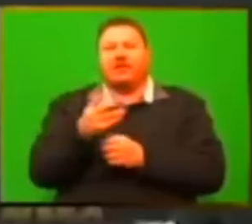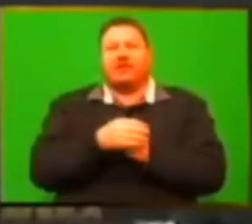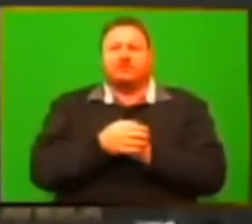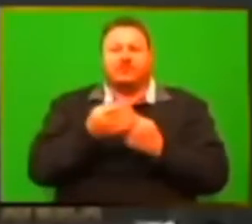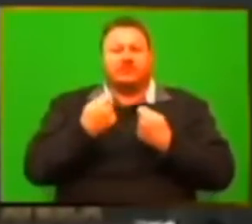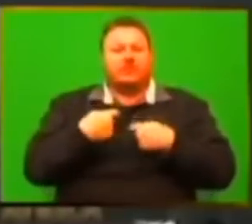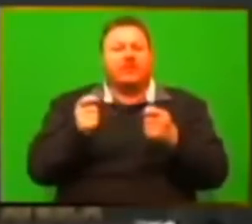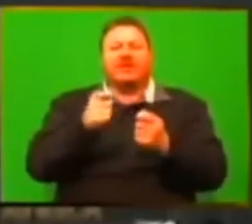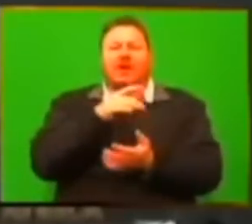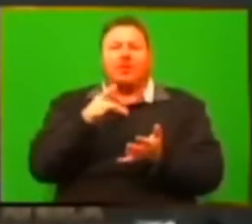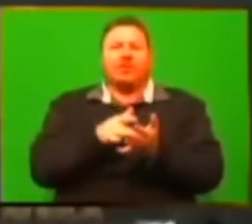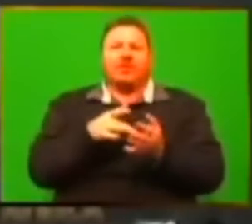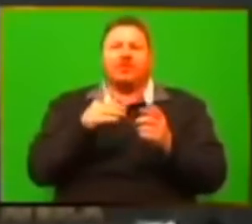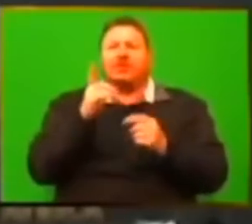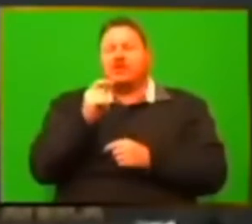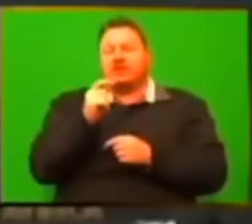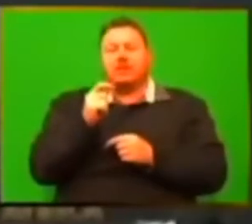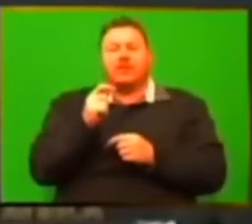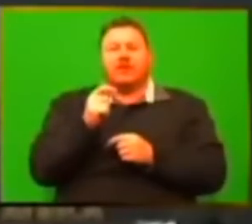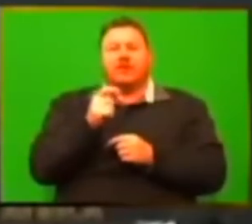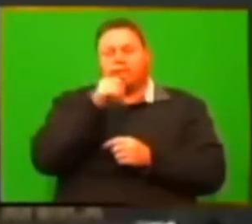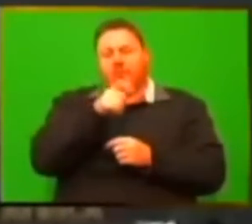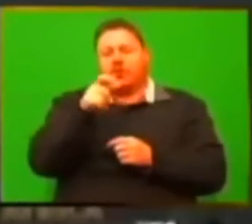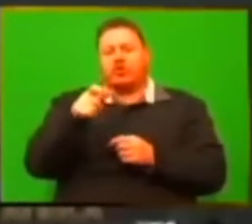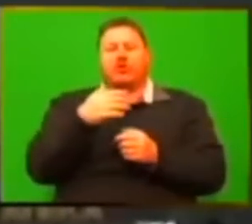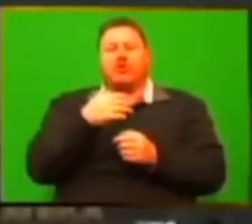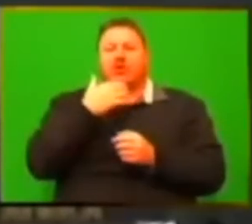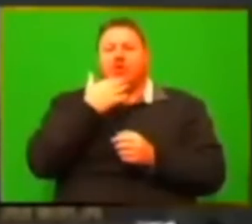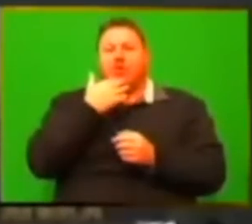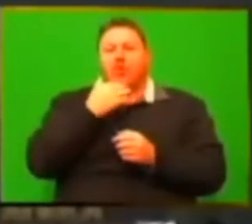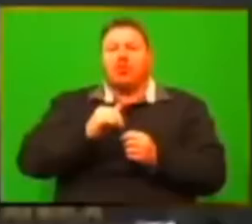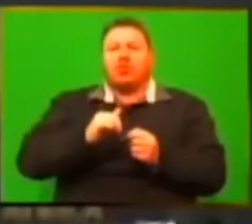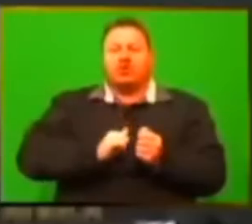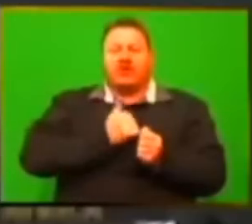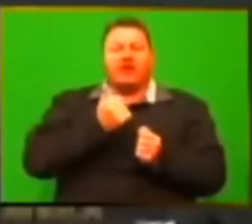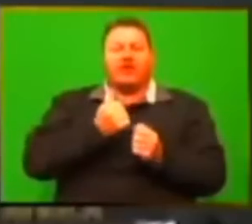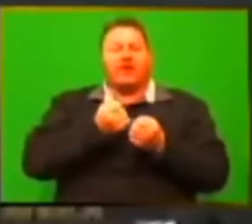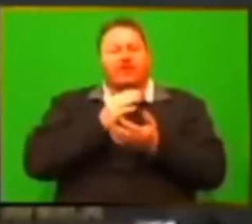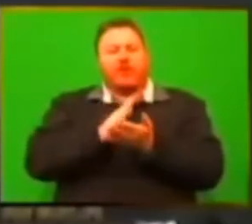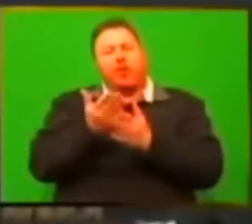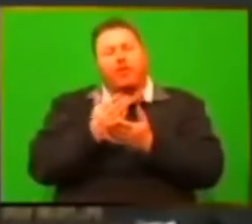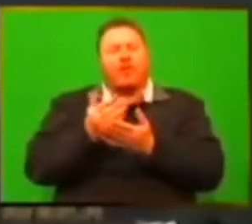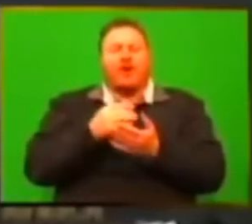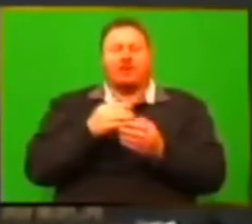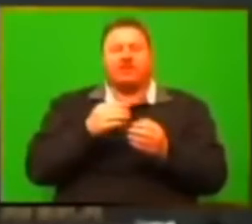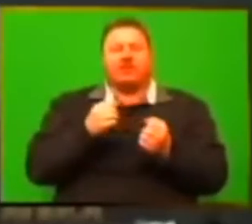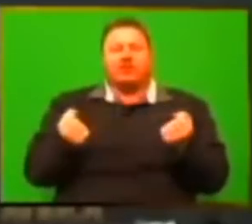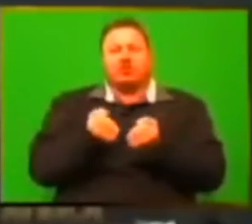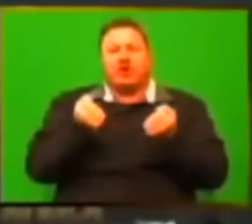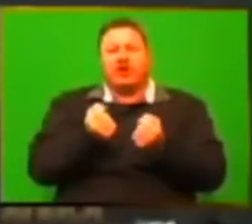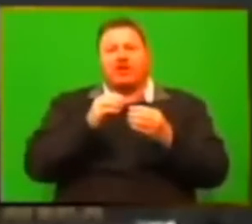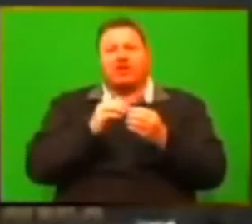sellout position typical of collaborators who sacrifice and compromise the struggle against apartheid